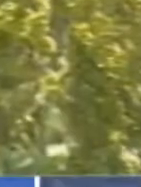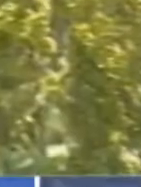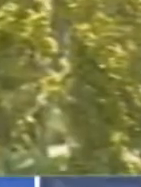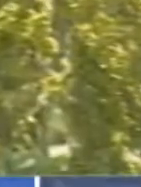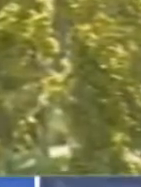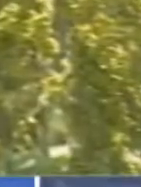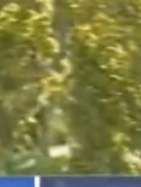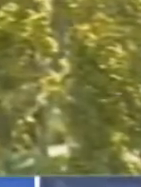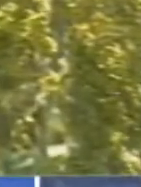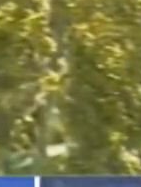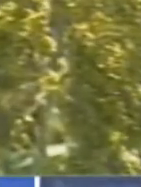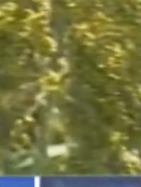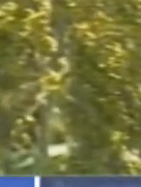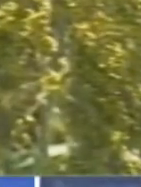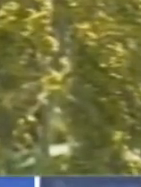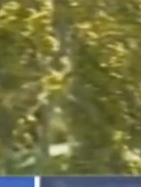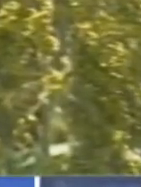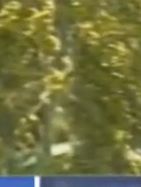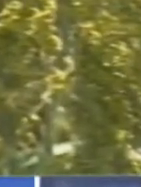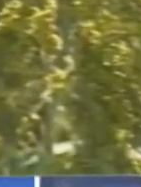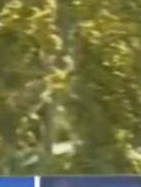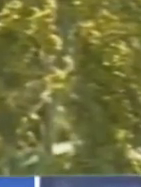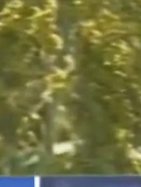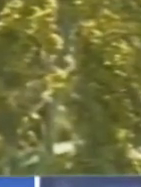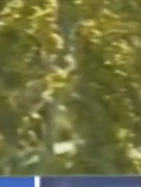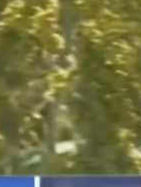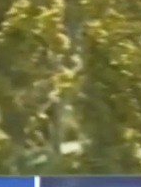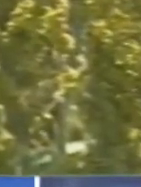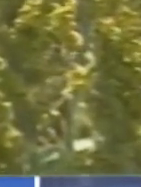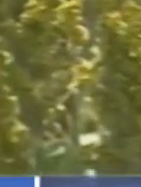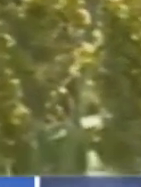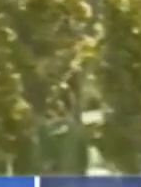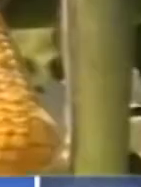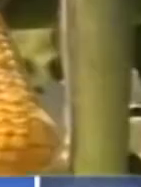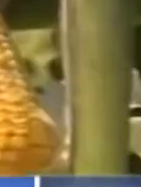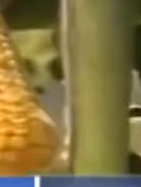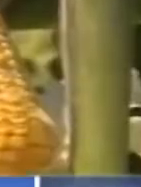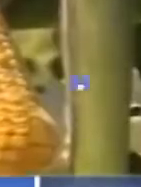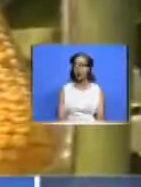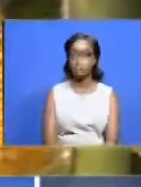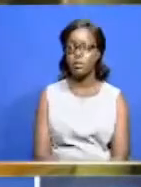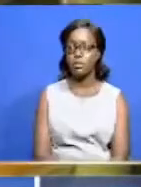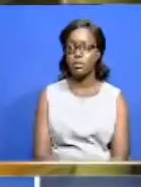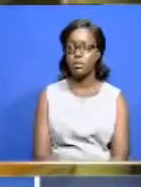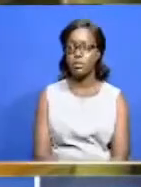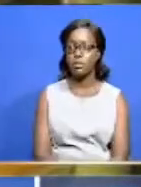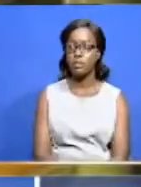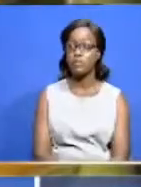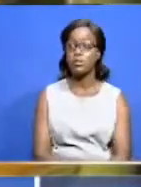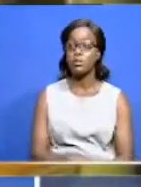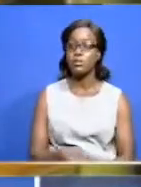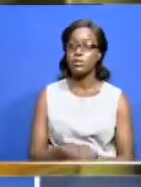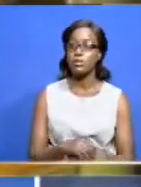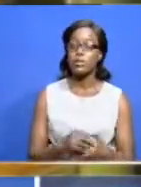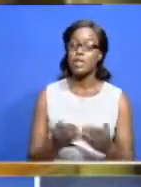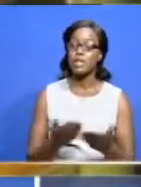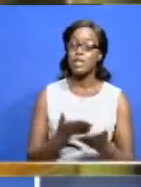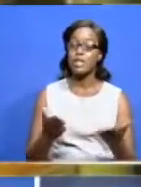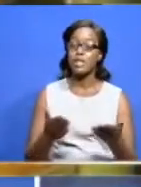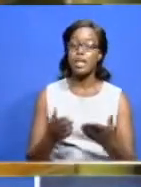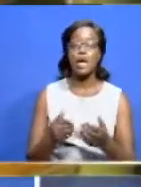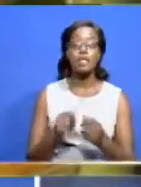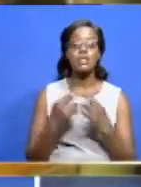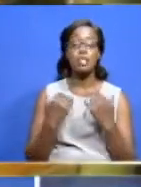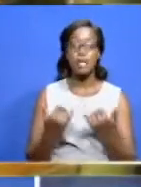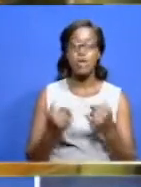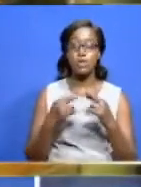services, access to financial services and market facilities, linking them to strong commodity supply chains. This has consequently